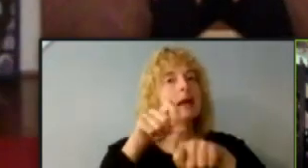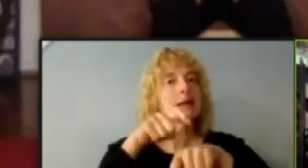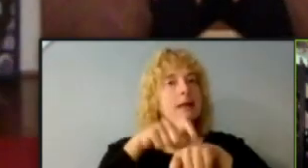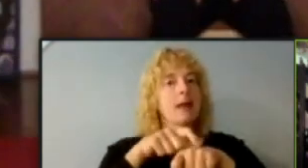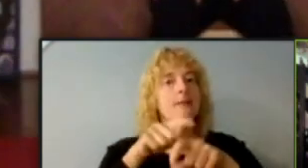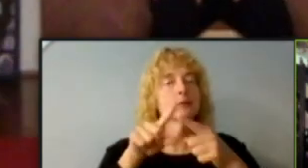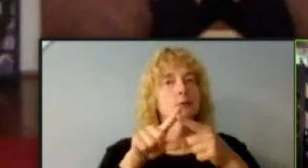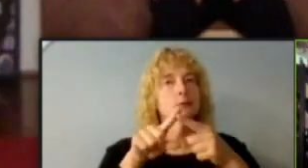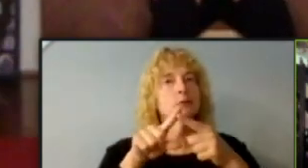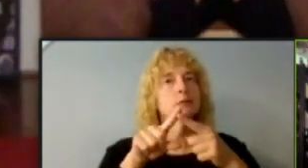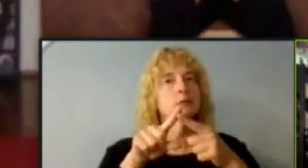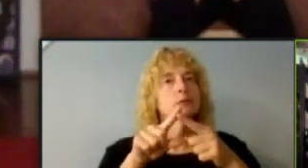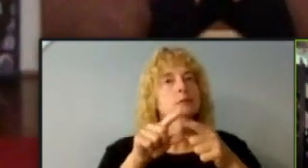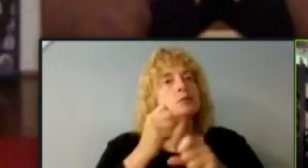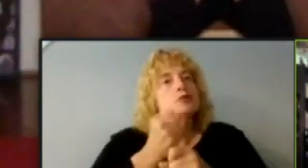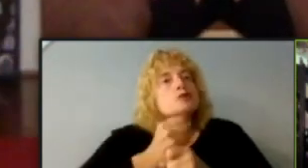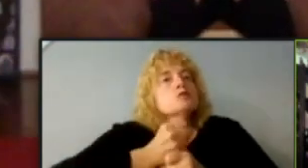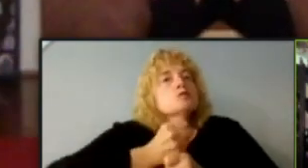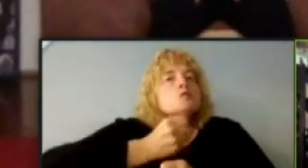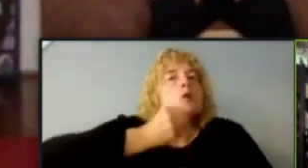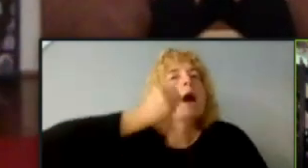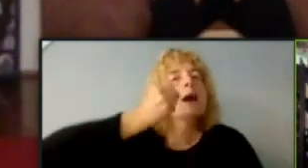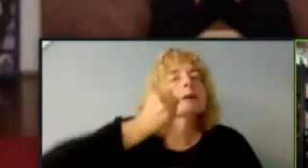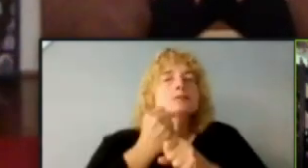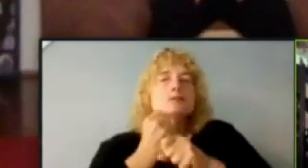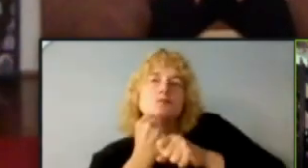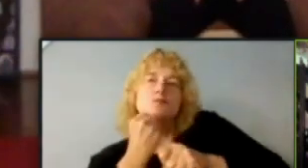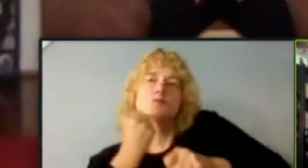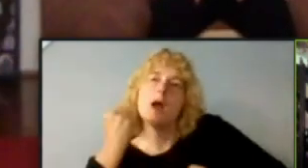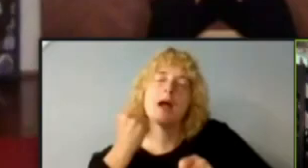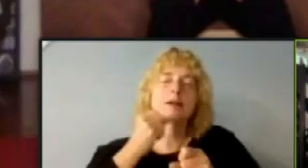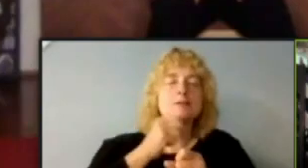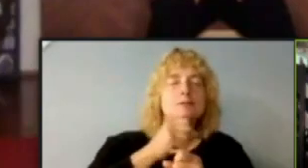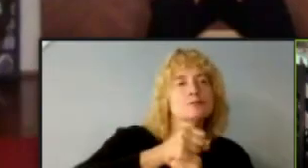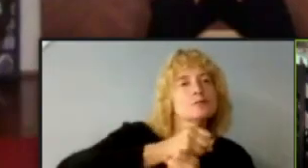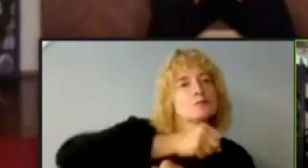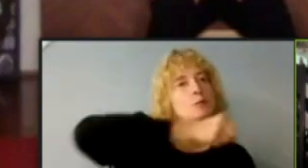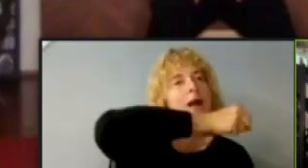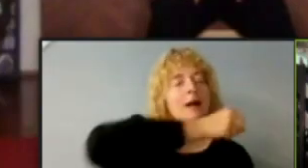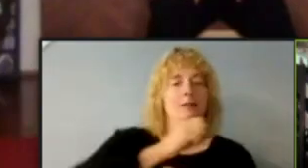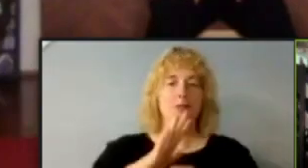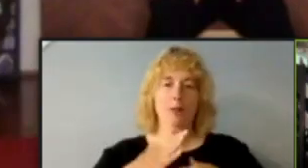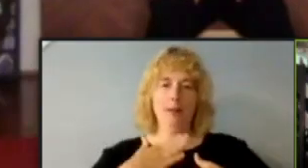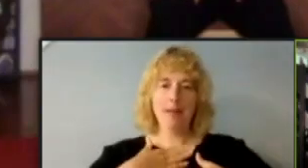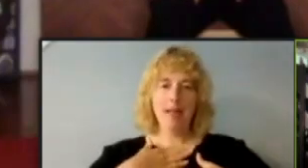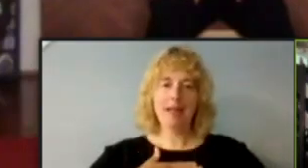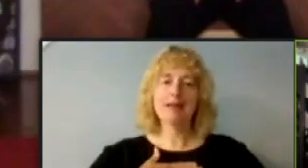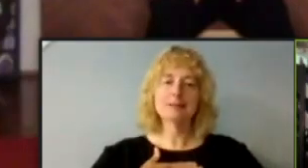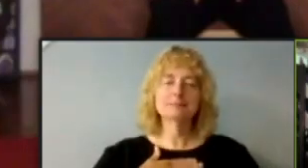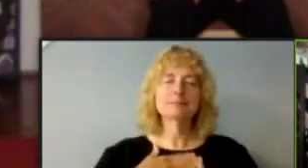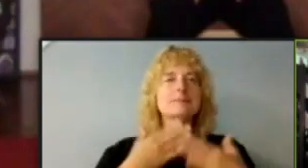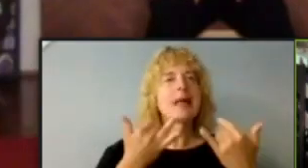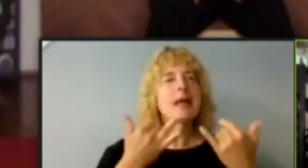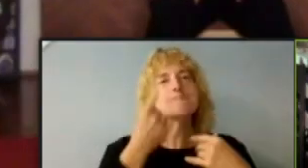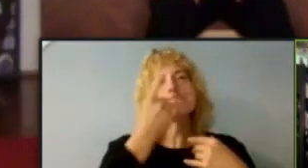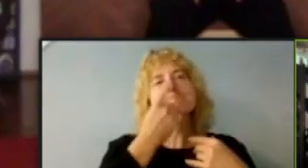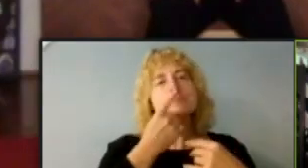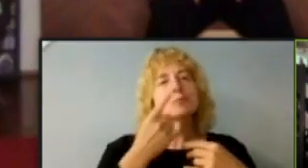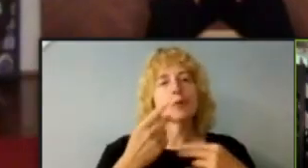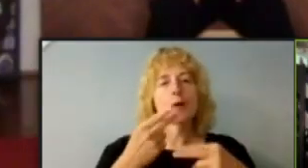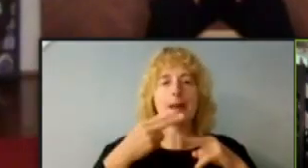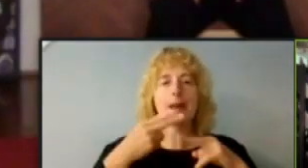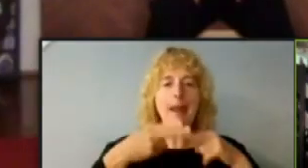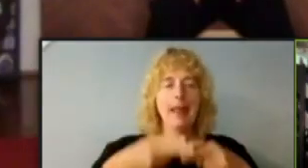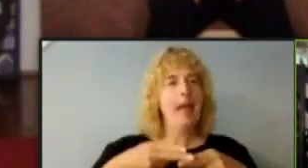and stretch your body. Right? And so I wonder, what would you name this mountain? We began with mountain calm